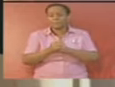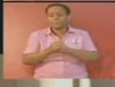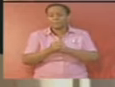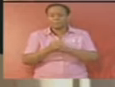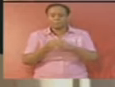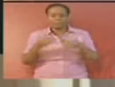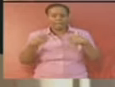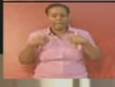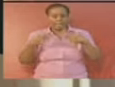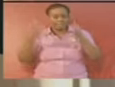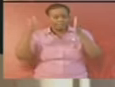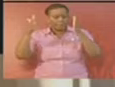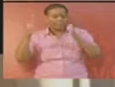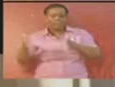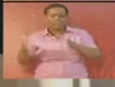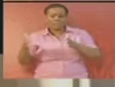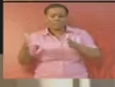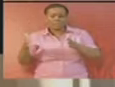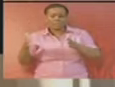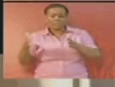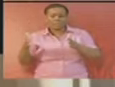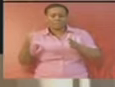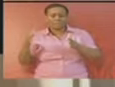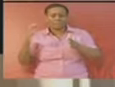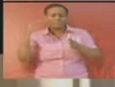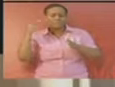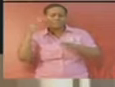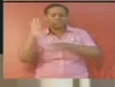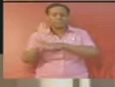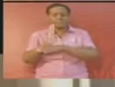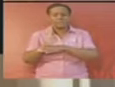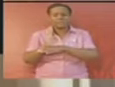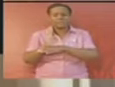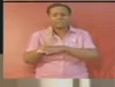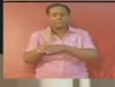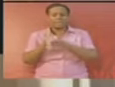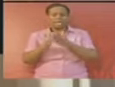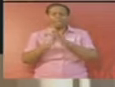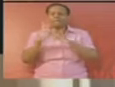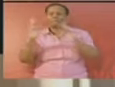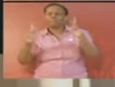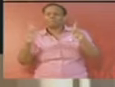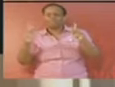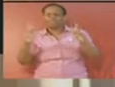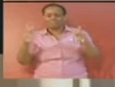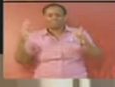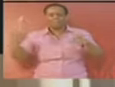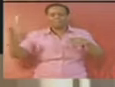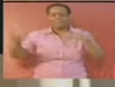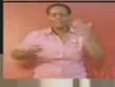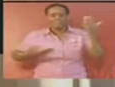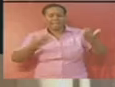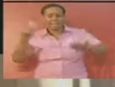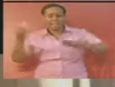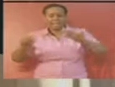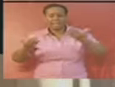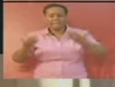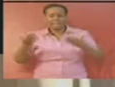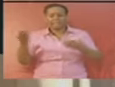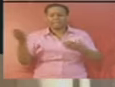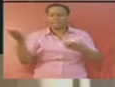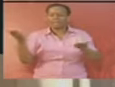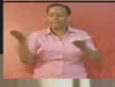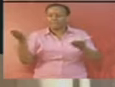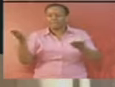persons to return to what it calls national performance spaces, basically saying that they are open for business. Now, despite the rule